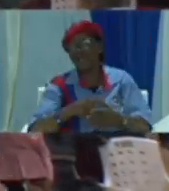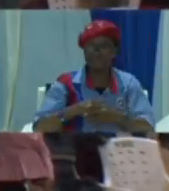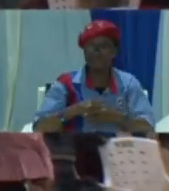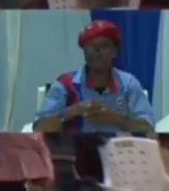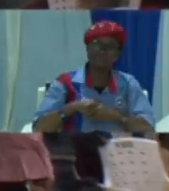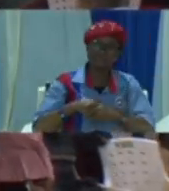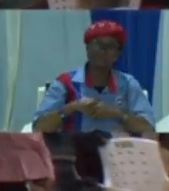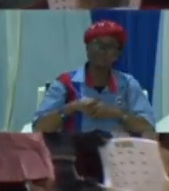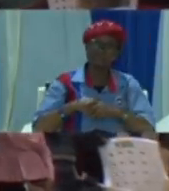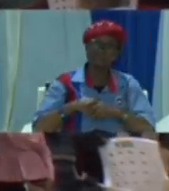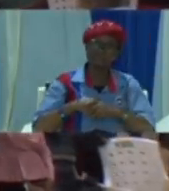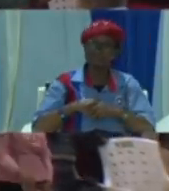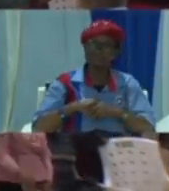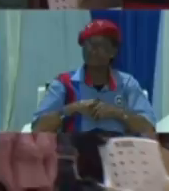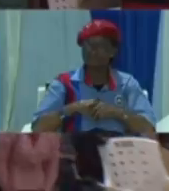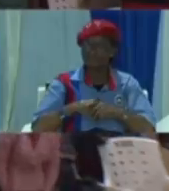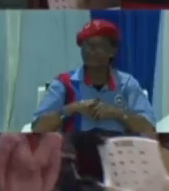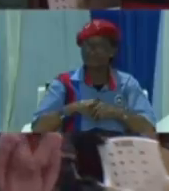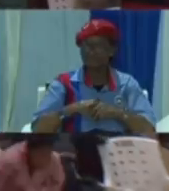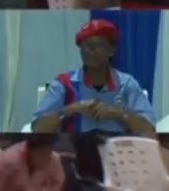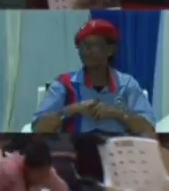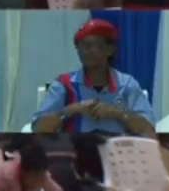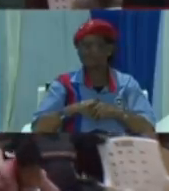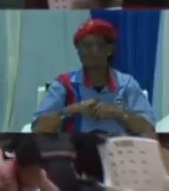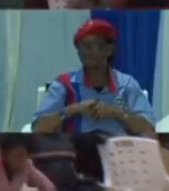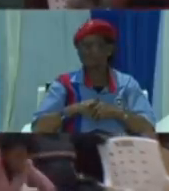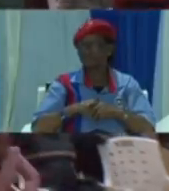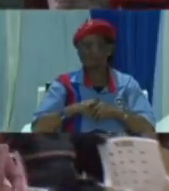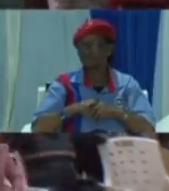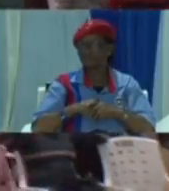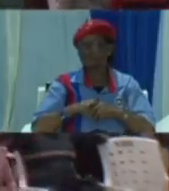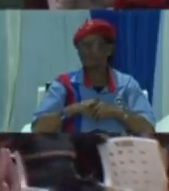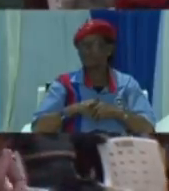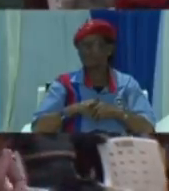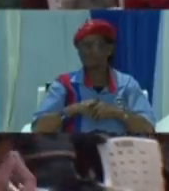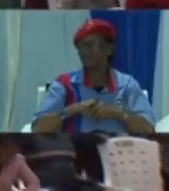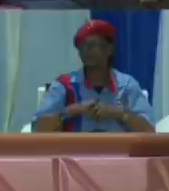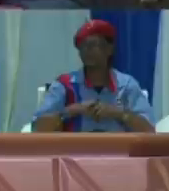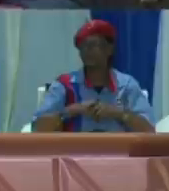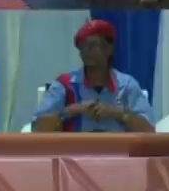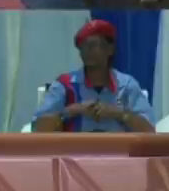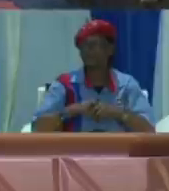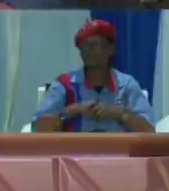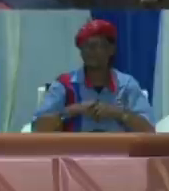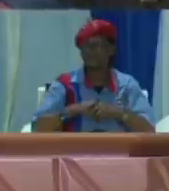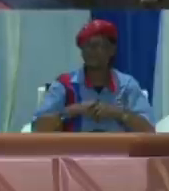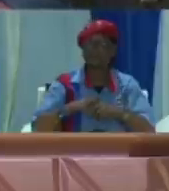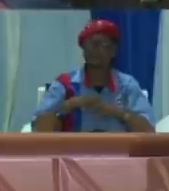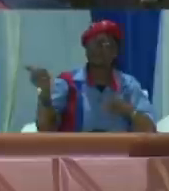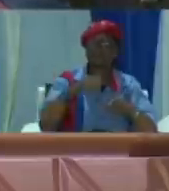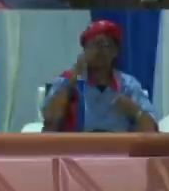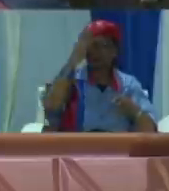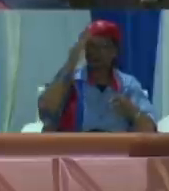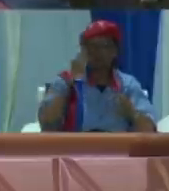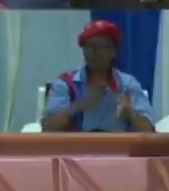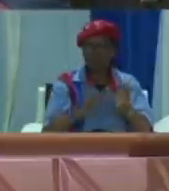Amen. No, the Bible says in Job